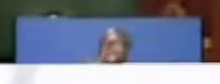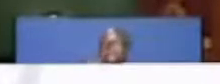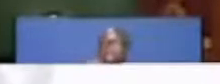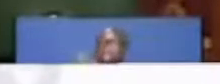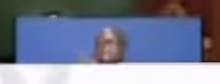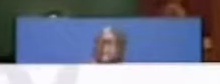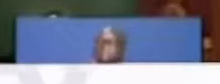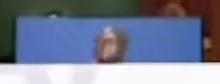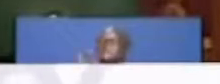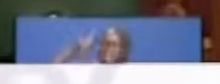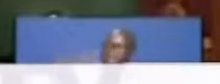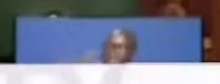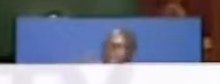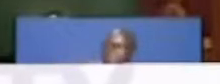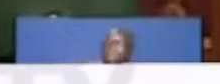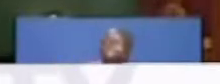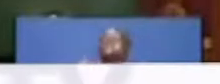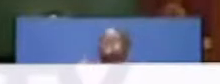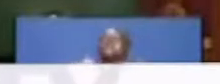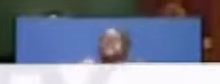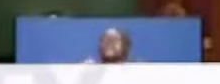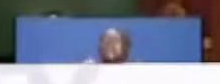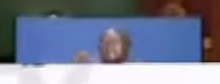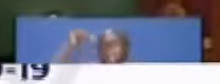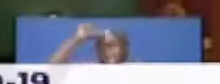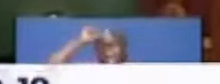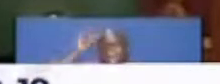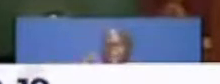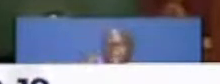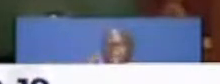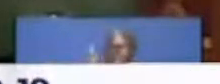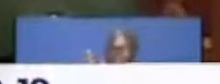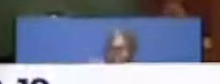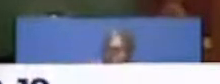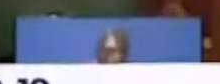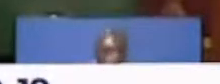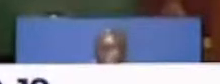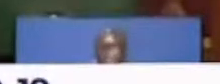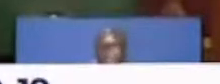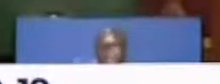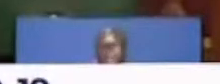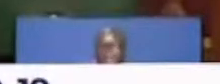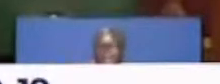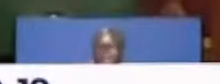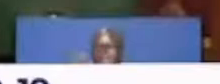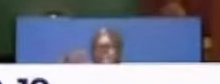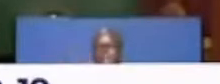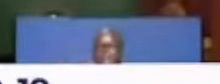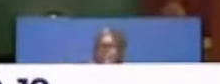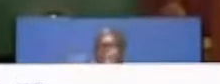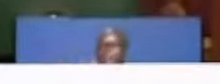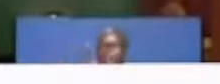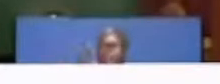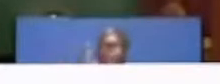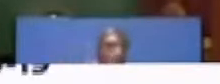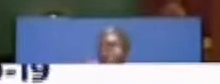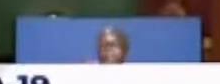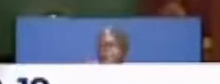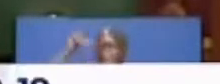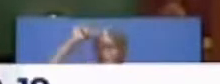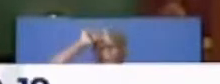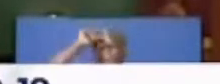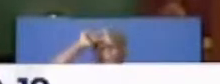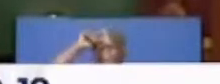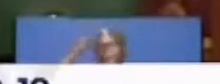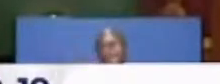include the colonizers as well. In 8 years, My administration has multiplied what